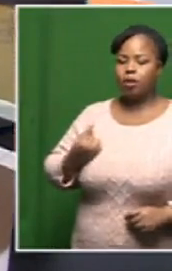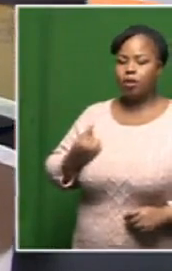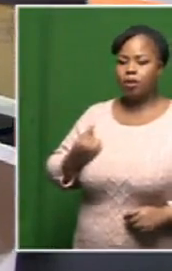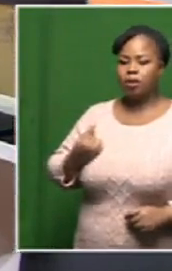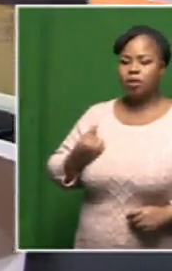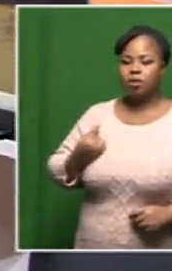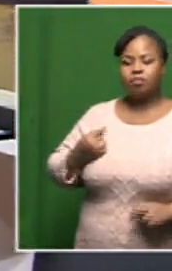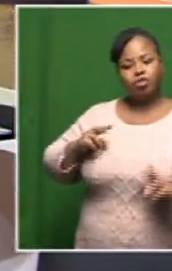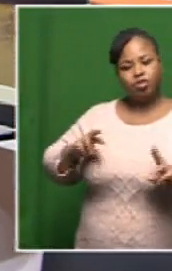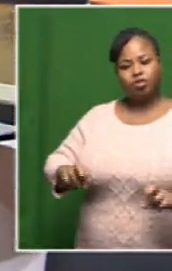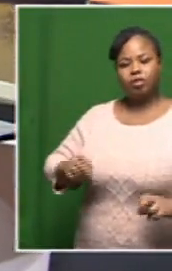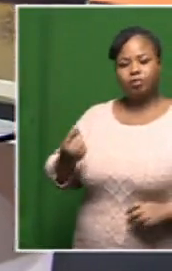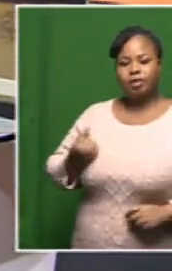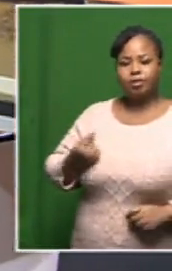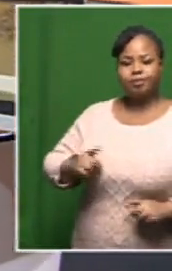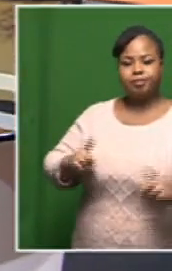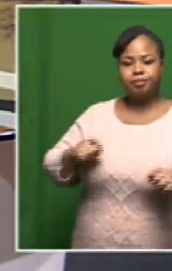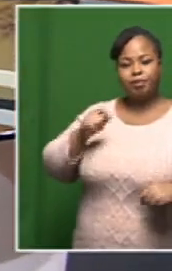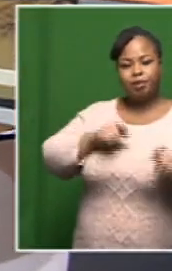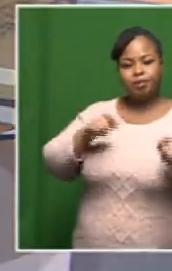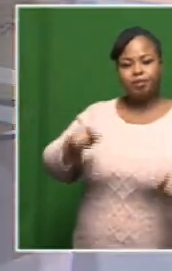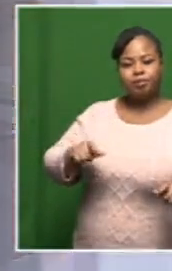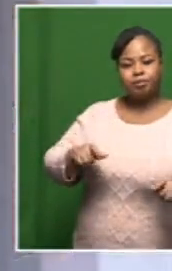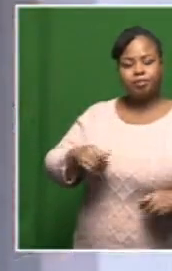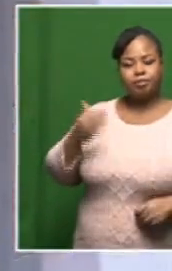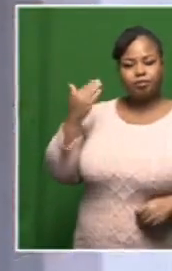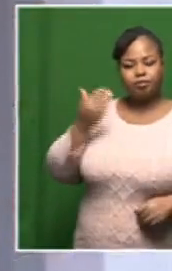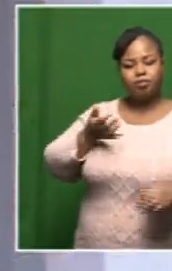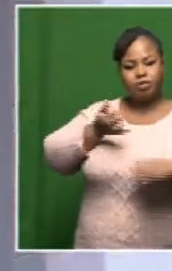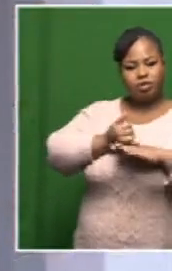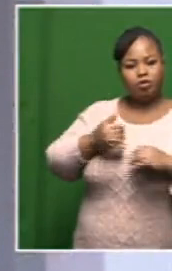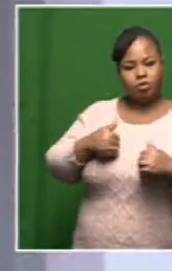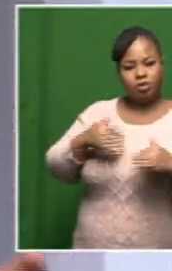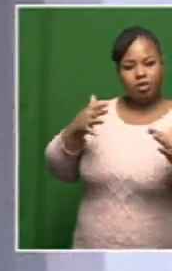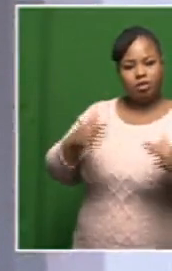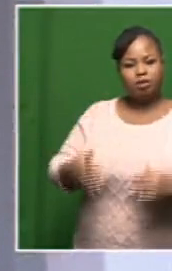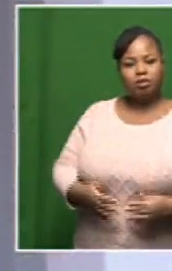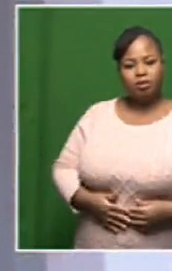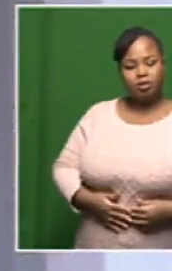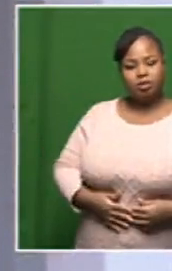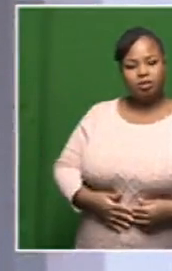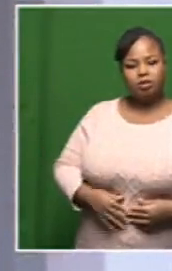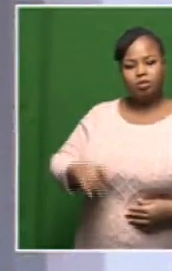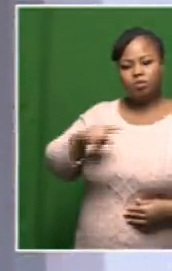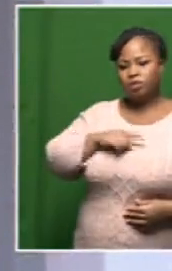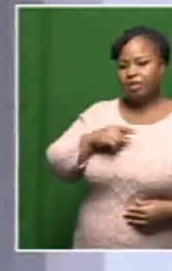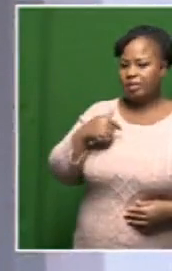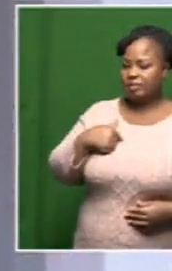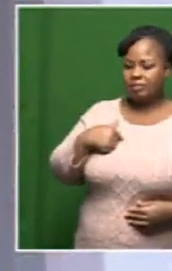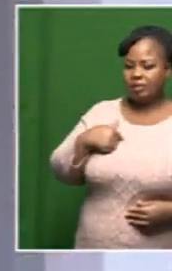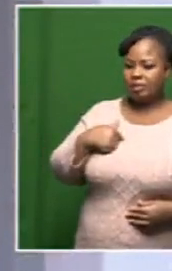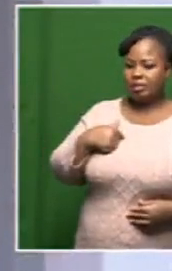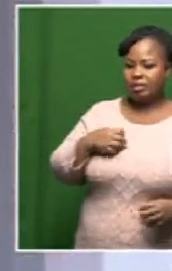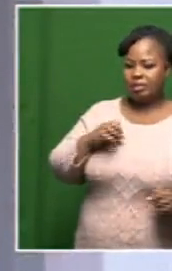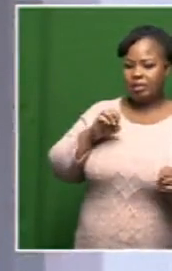did the research on my own, but the people at the early stage who helped me to, because I'm not a scholar,